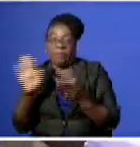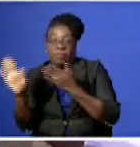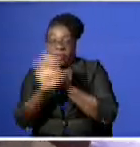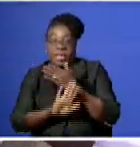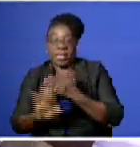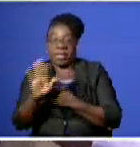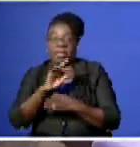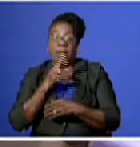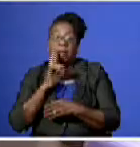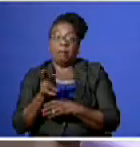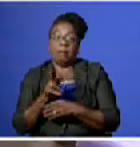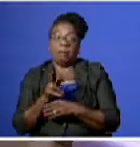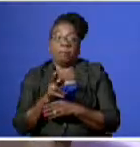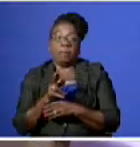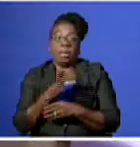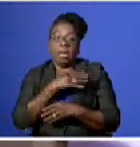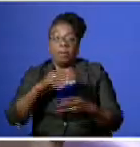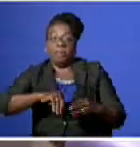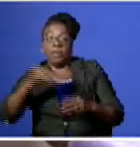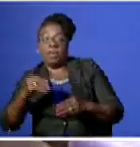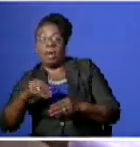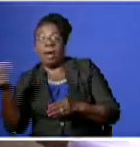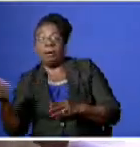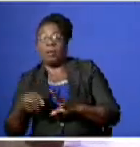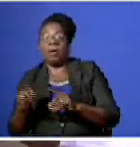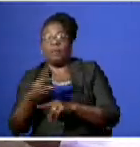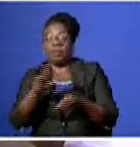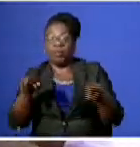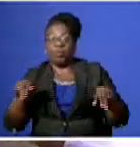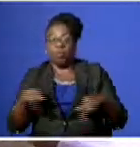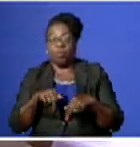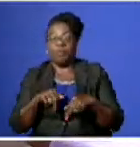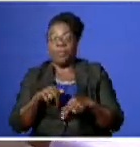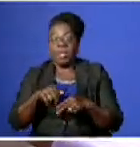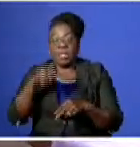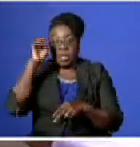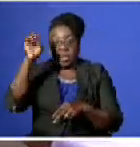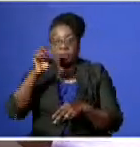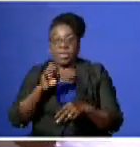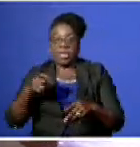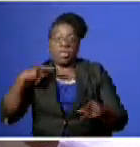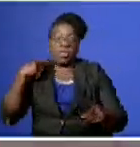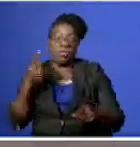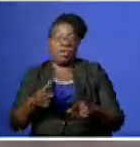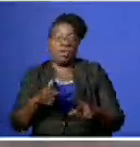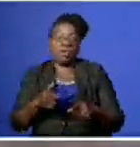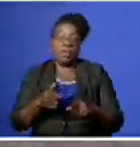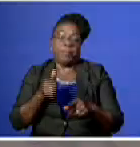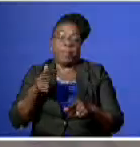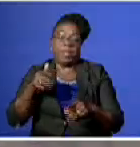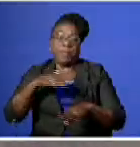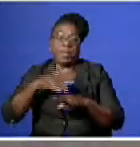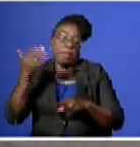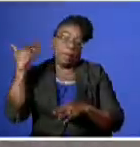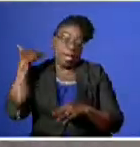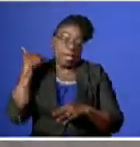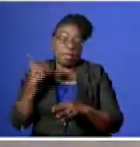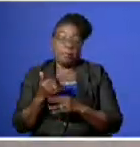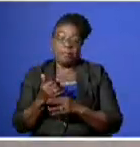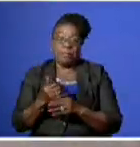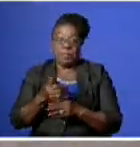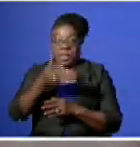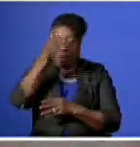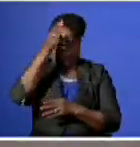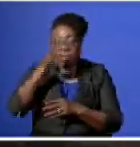her and pulled her out of the room when he was struck by a bullet to the back. Officials say the male assailant